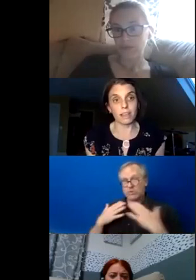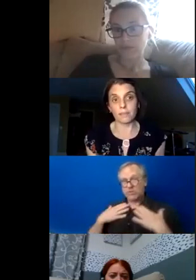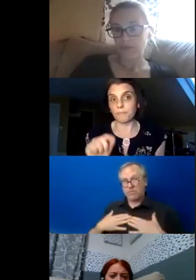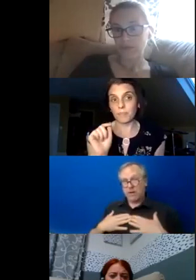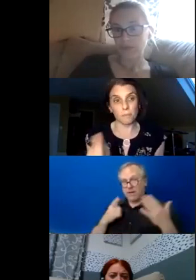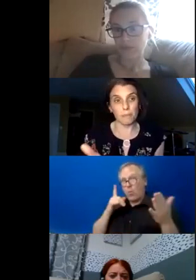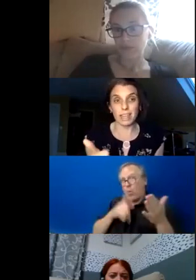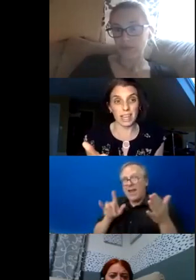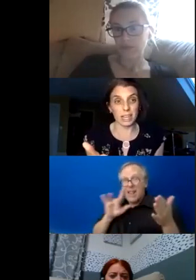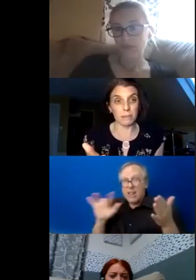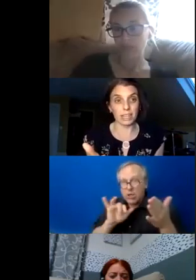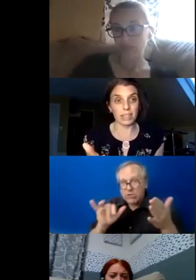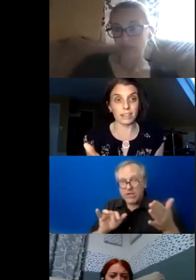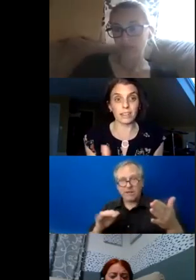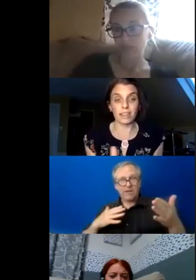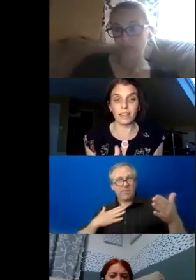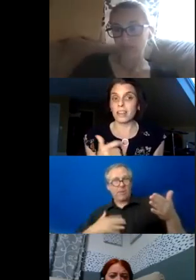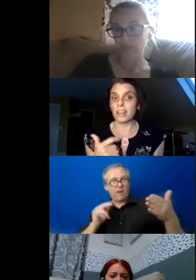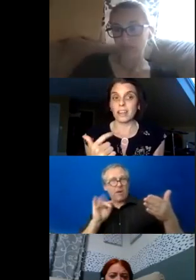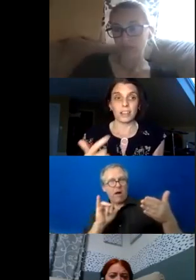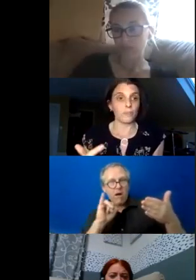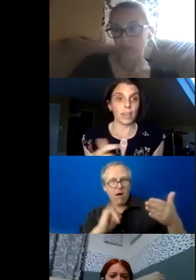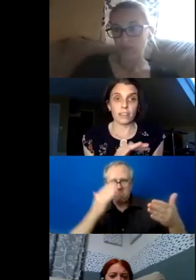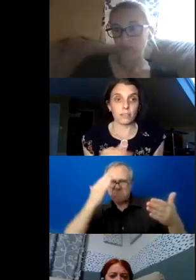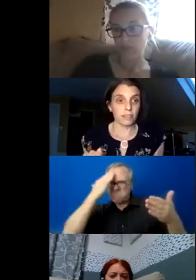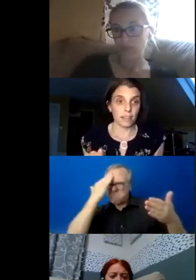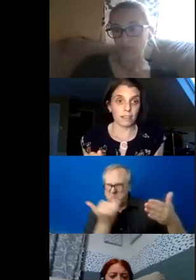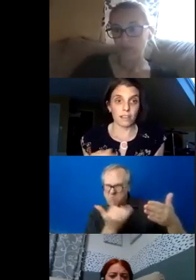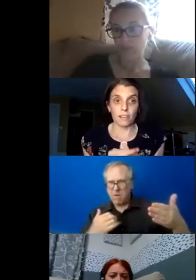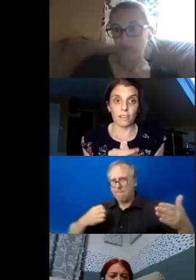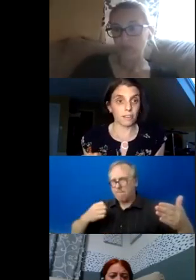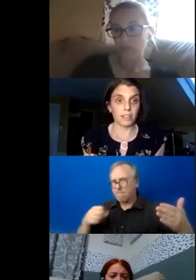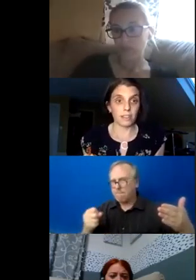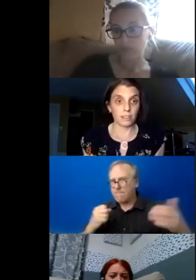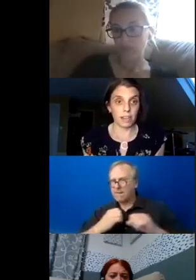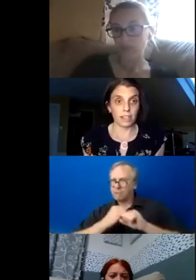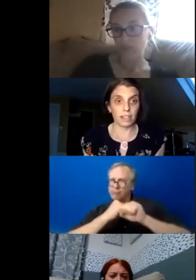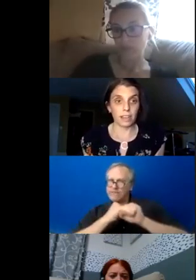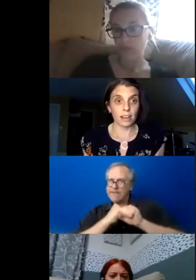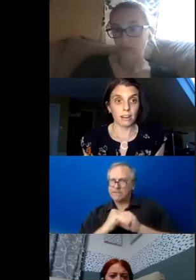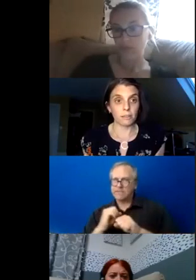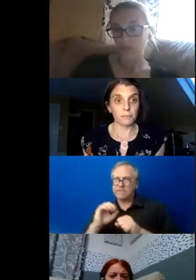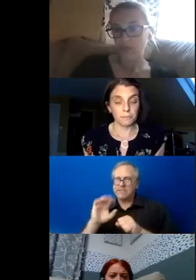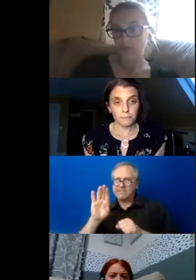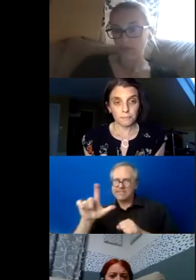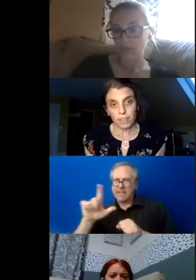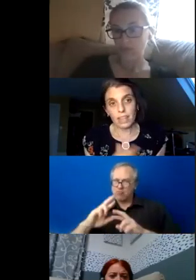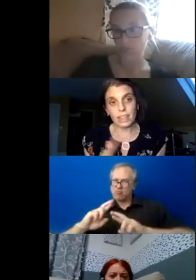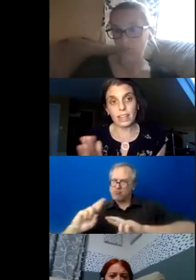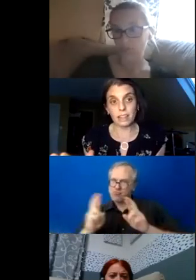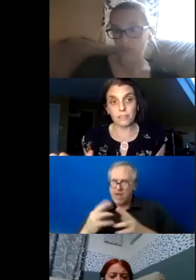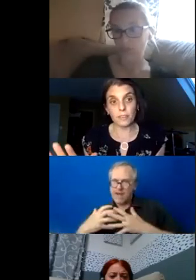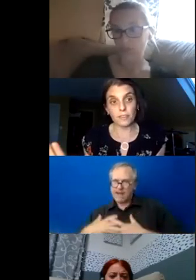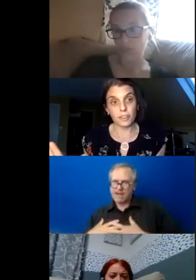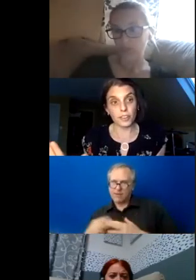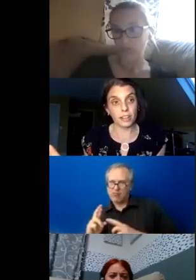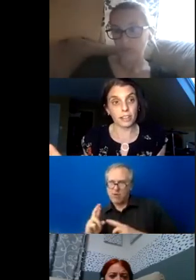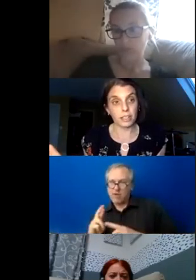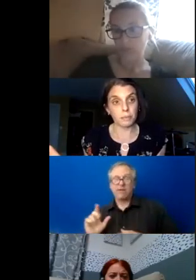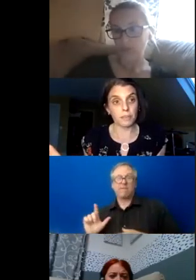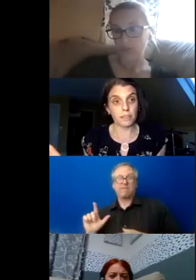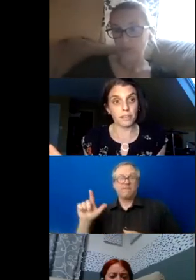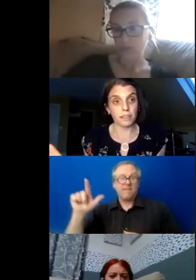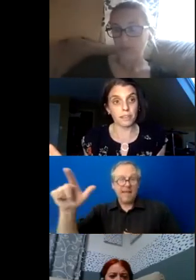looks like. You make the antibodies, you get those cells, all the other cells ready to go. And then in the future, if your